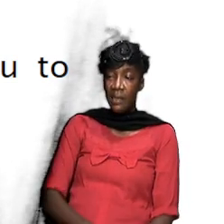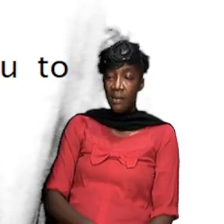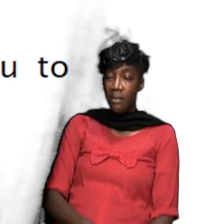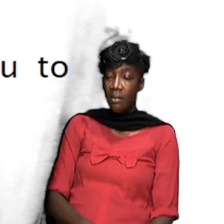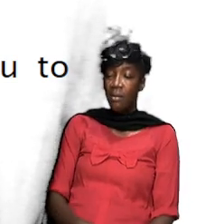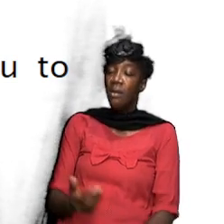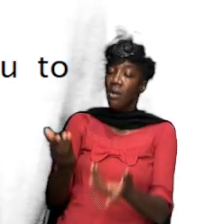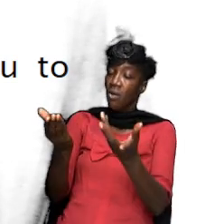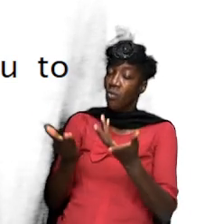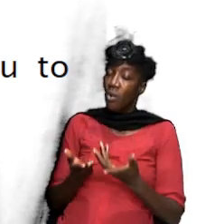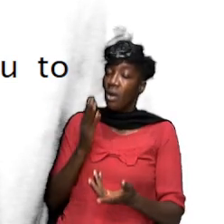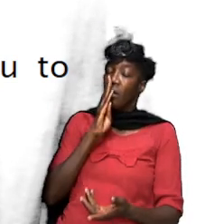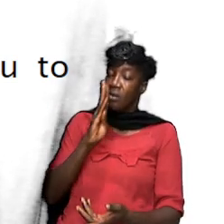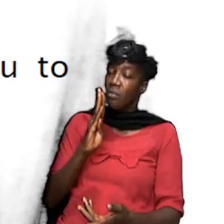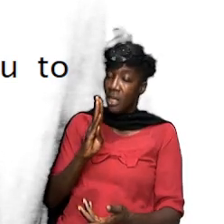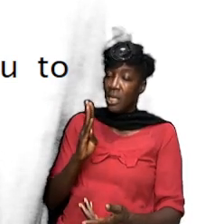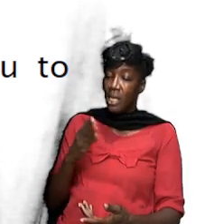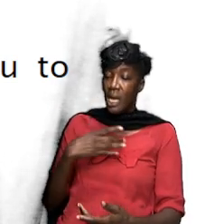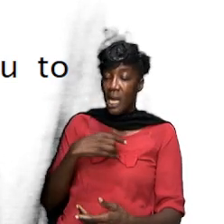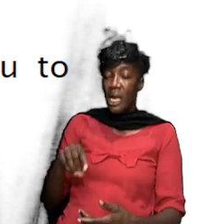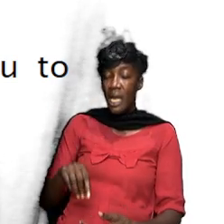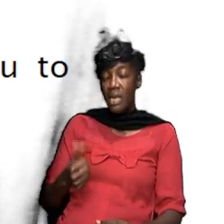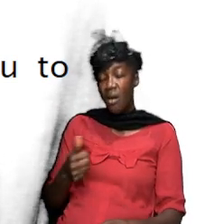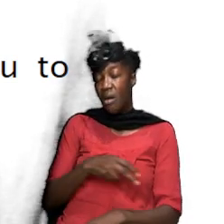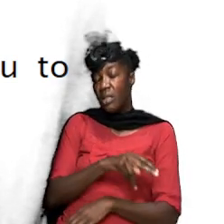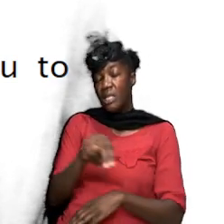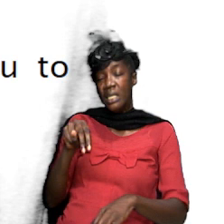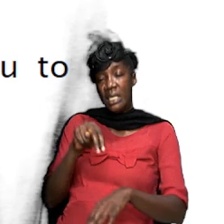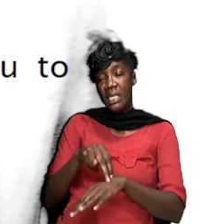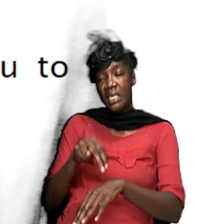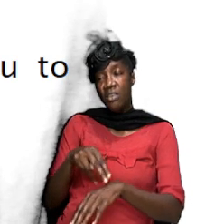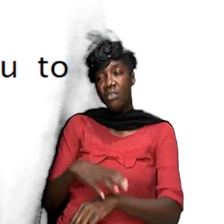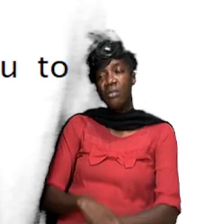we want to be like the other nations.